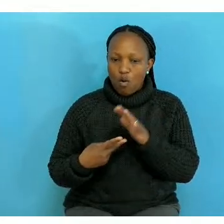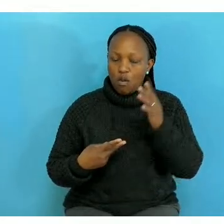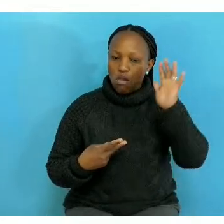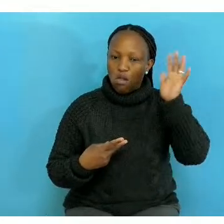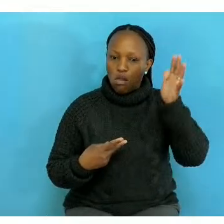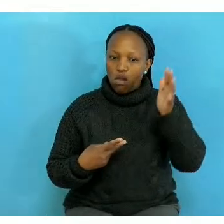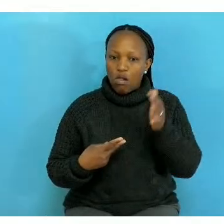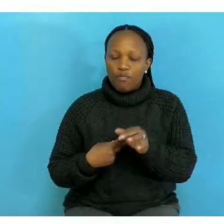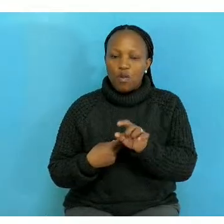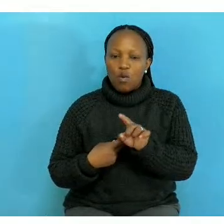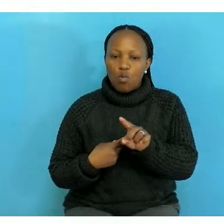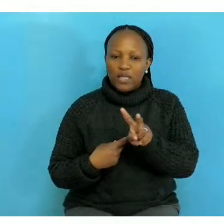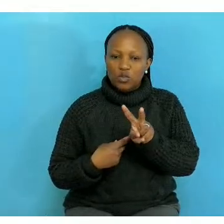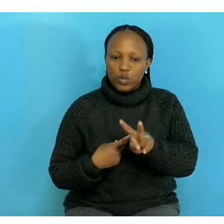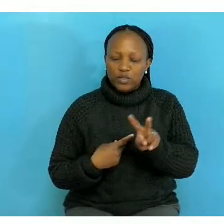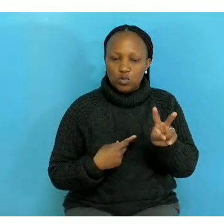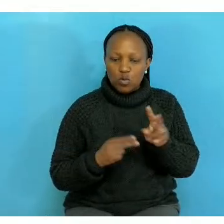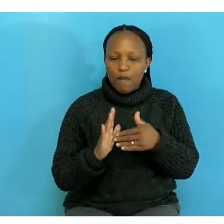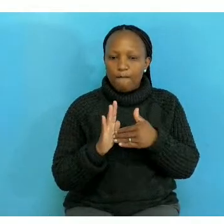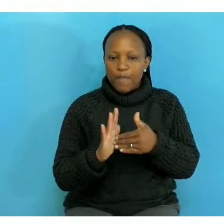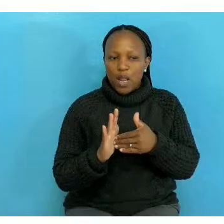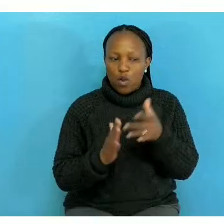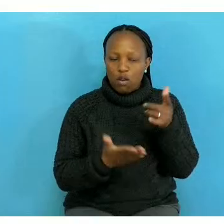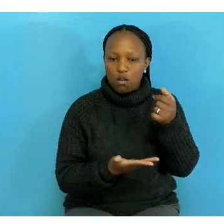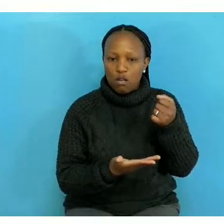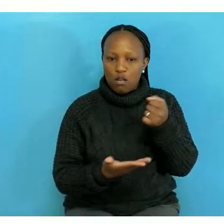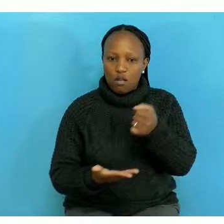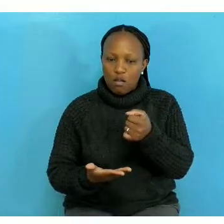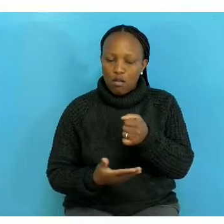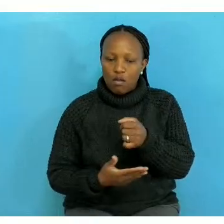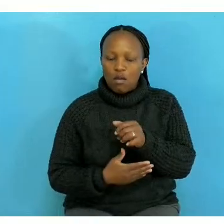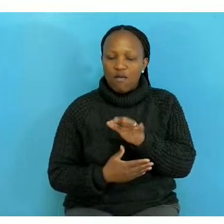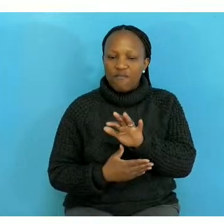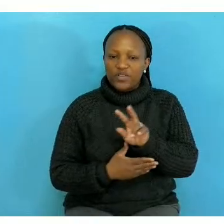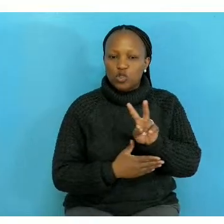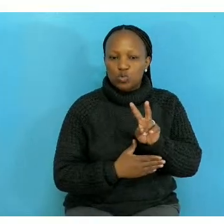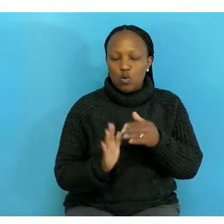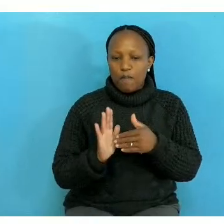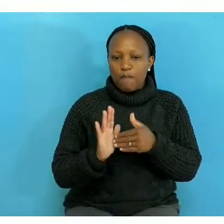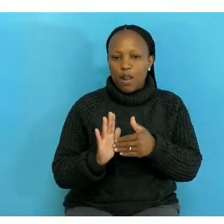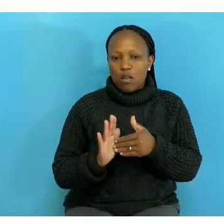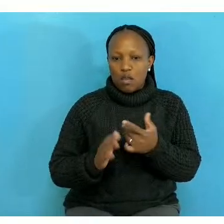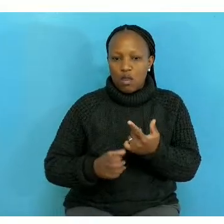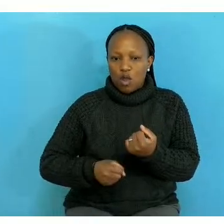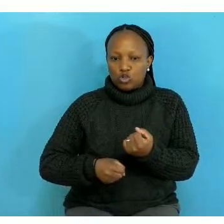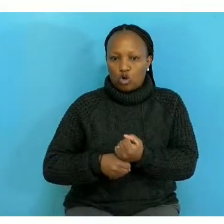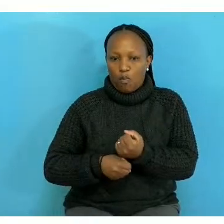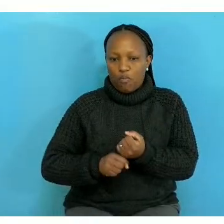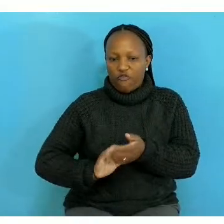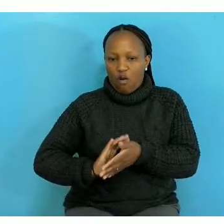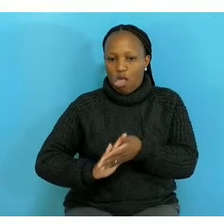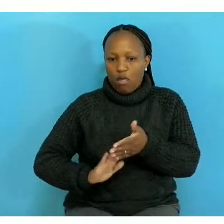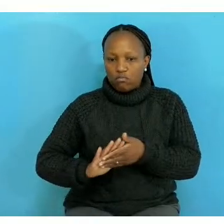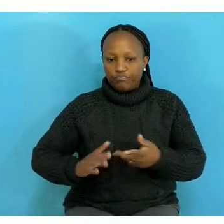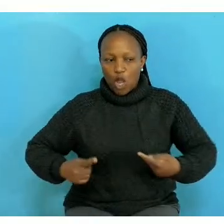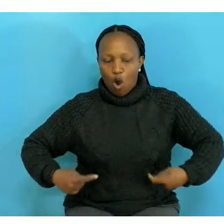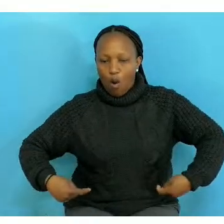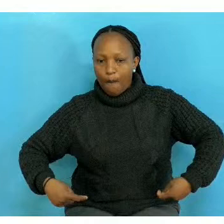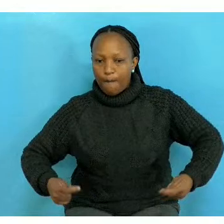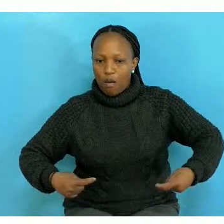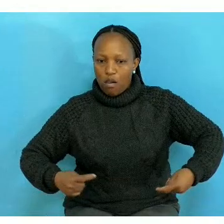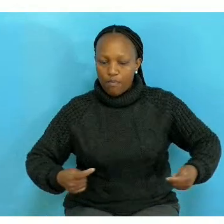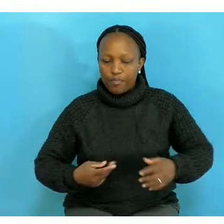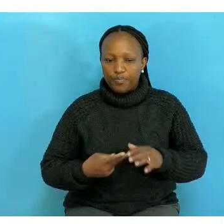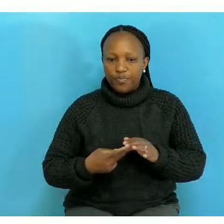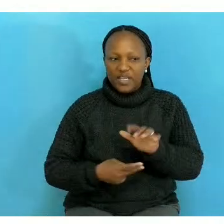allocated 122 million, which is made up of 52 million for operational expenditure and 70 million